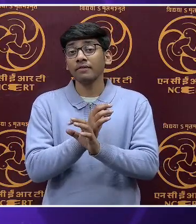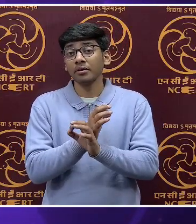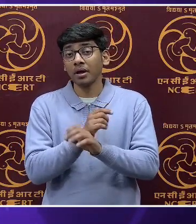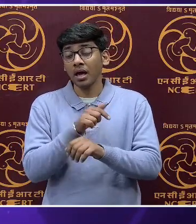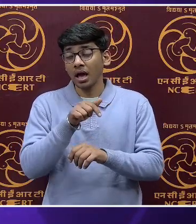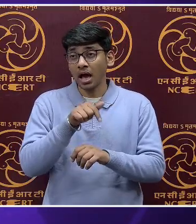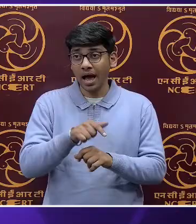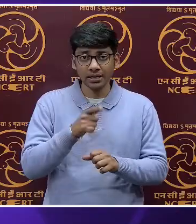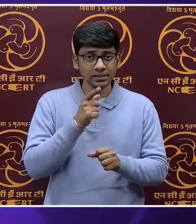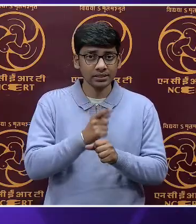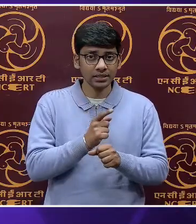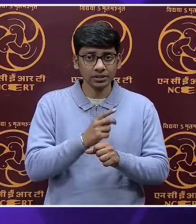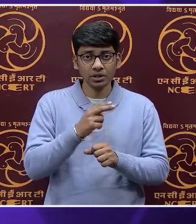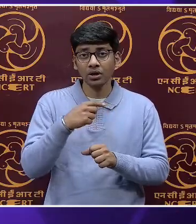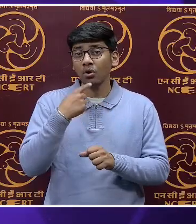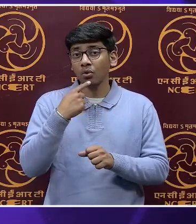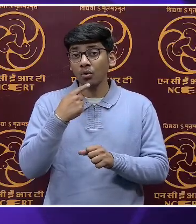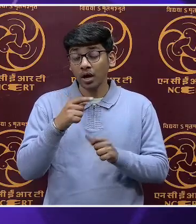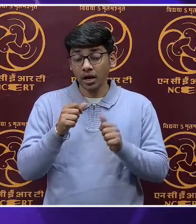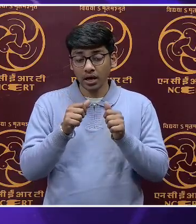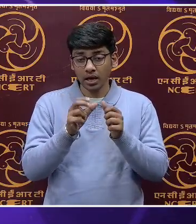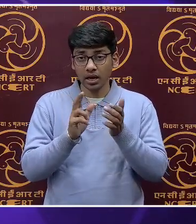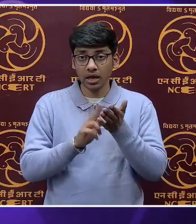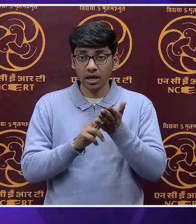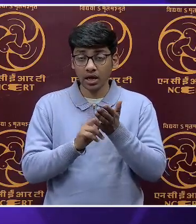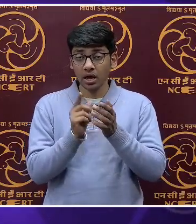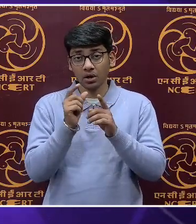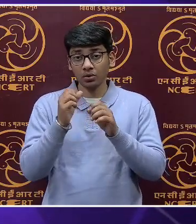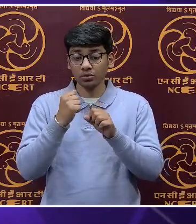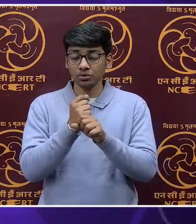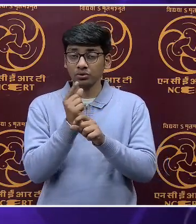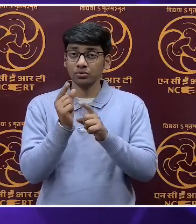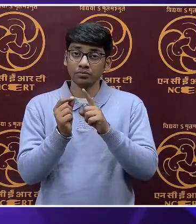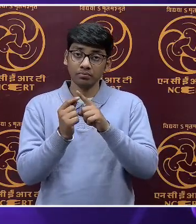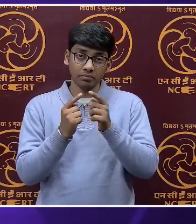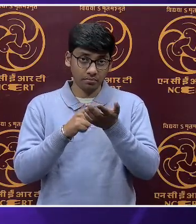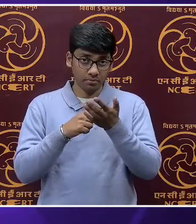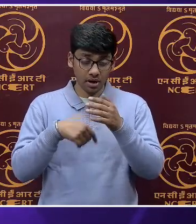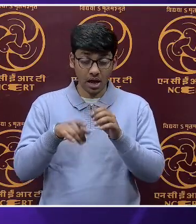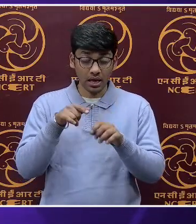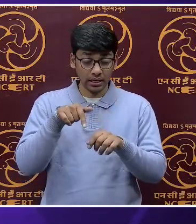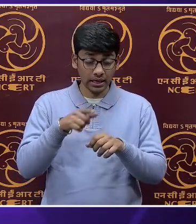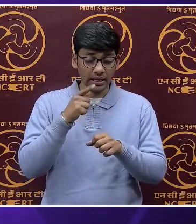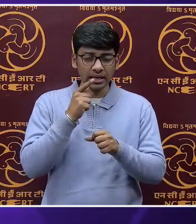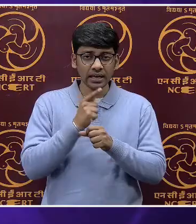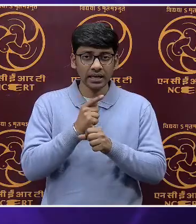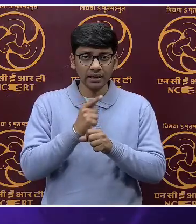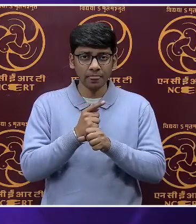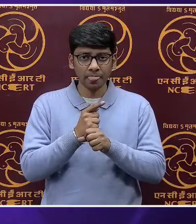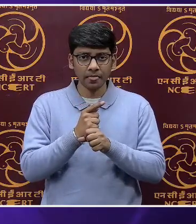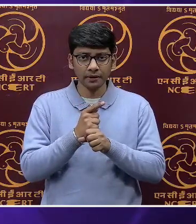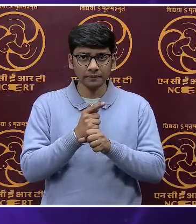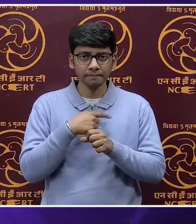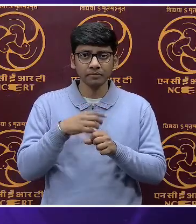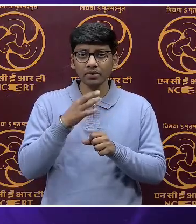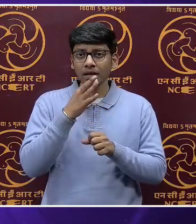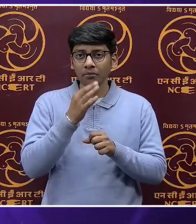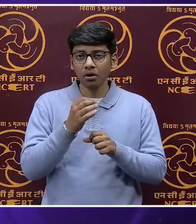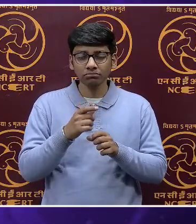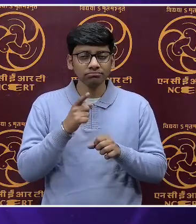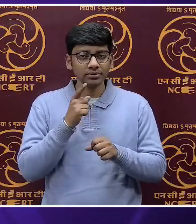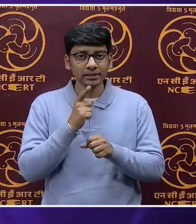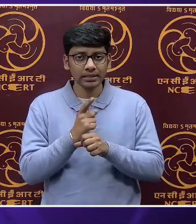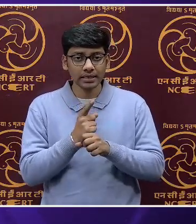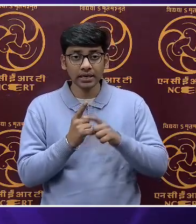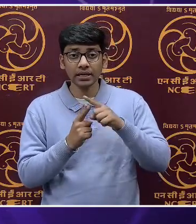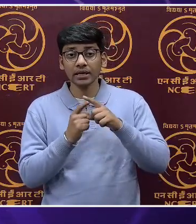Anand Gupta for this amazing conversation in this session, and she is definitely one of our important experts, teacher to